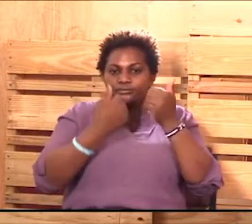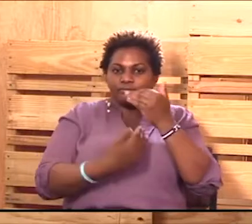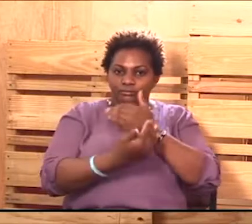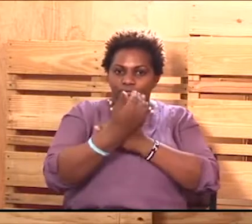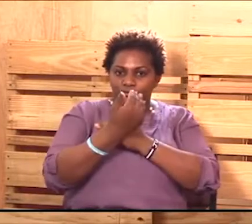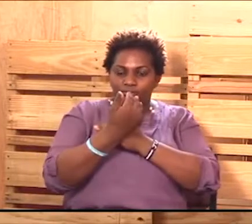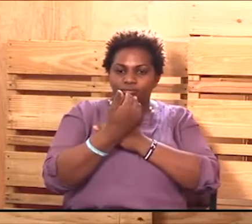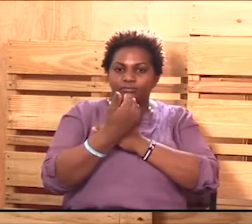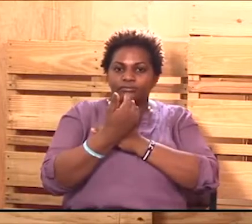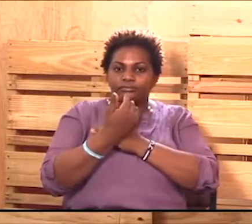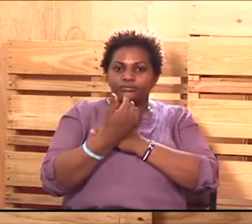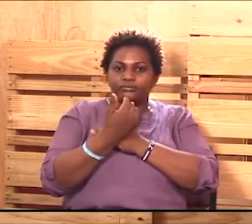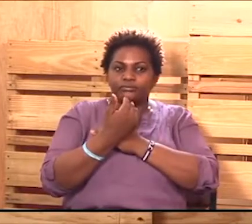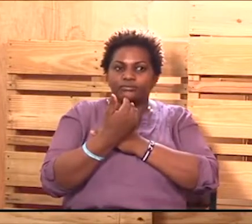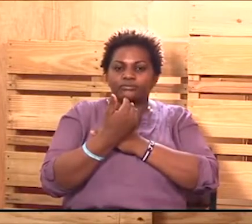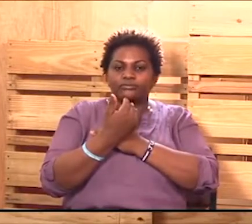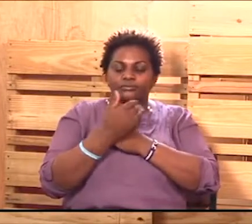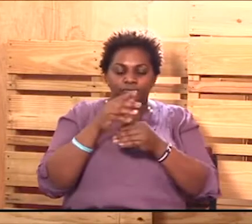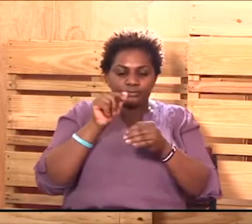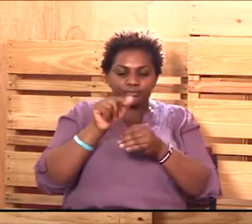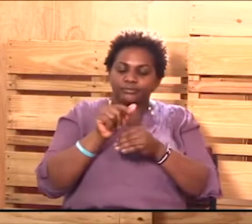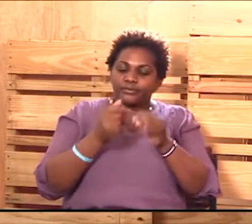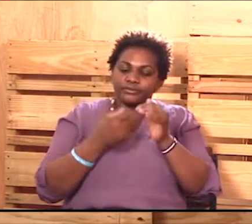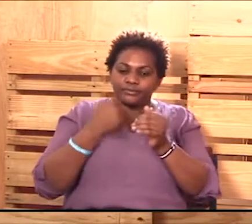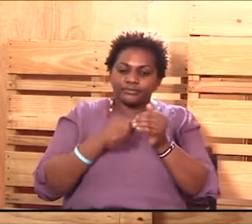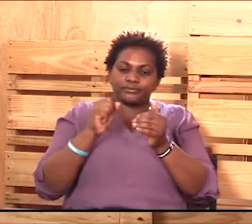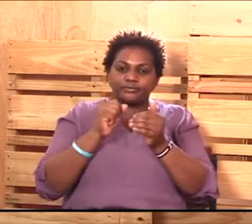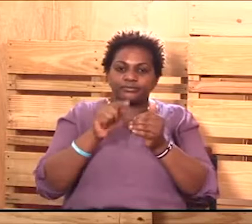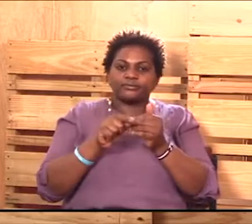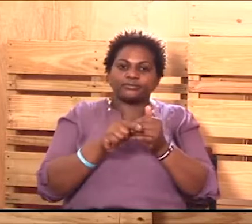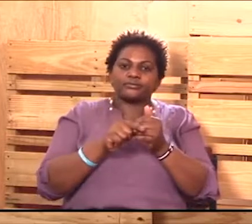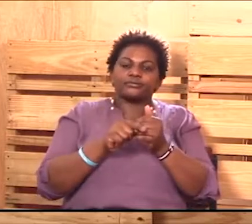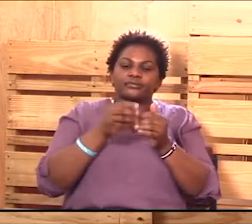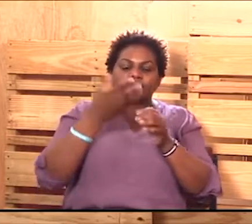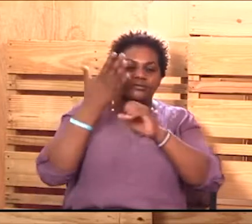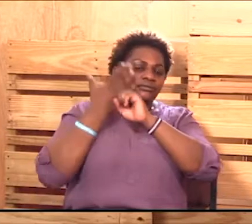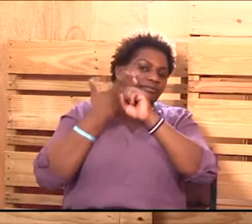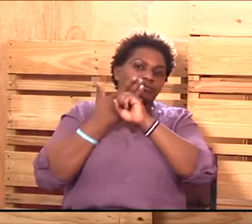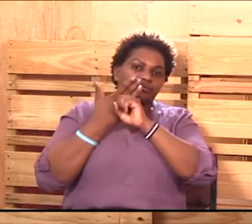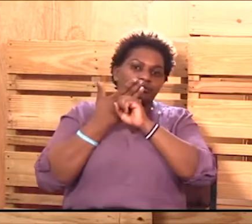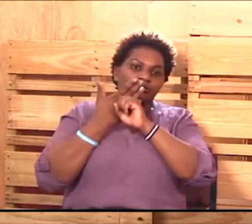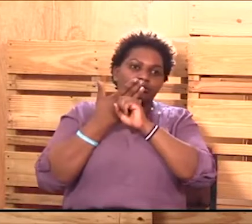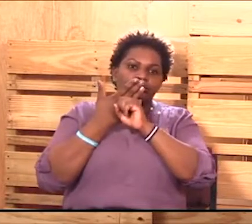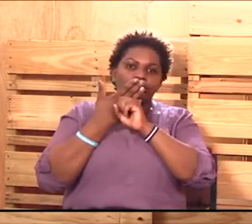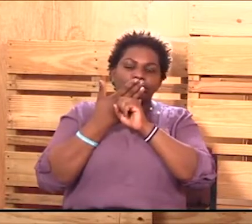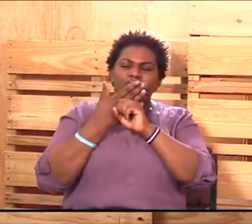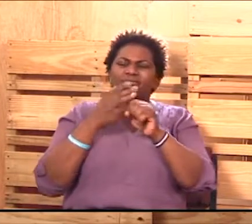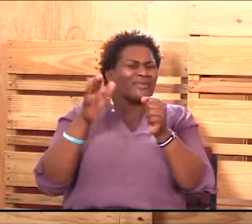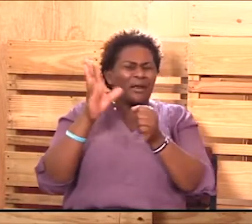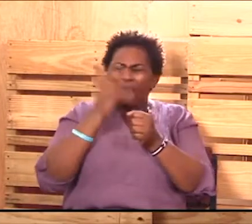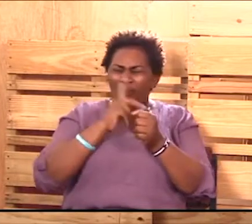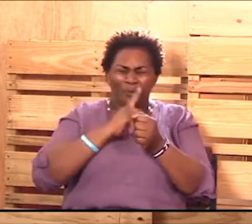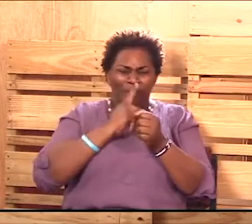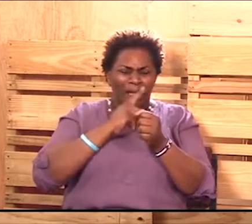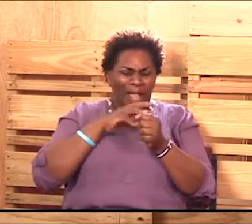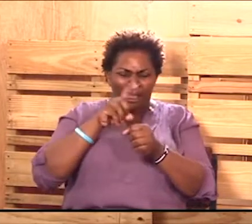they woke up? You know, when they woke up, they found their meat was filled with maggots